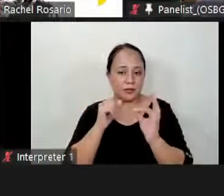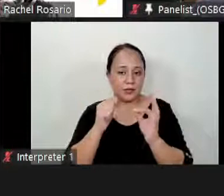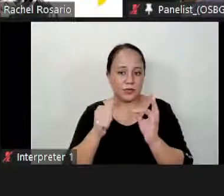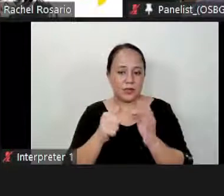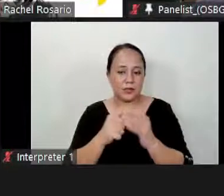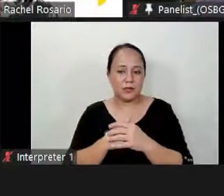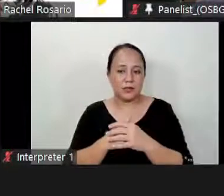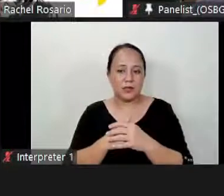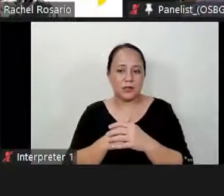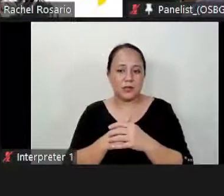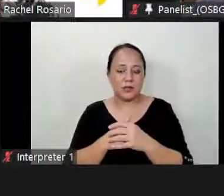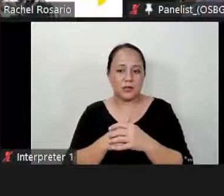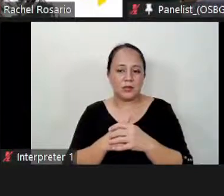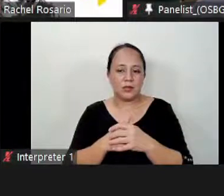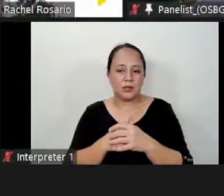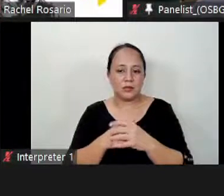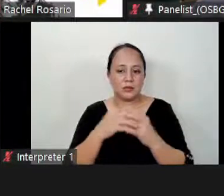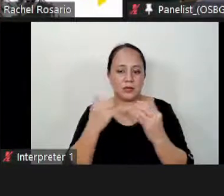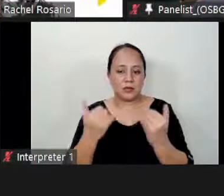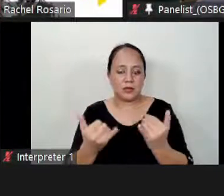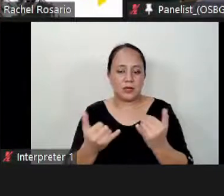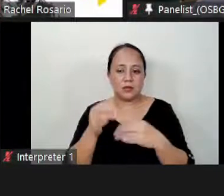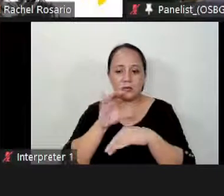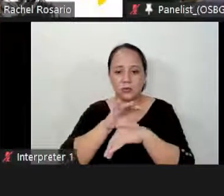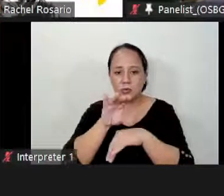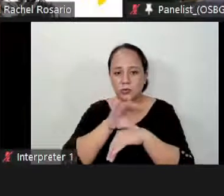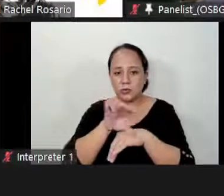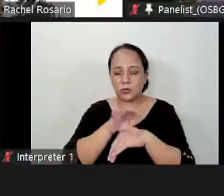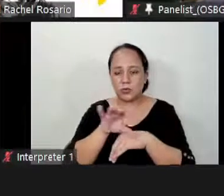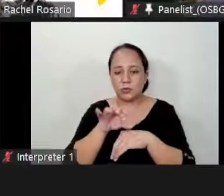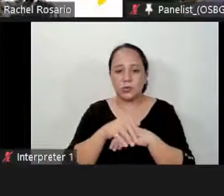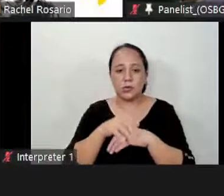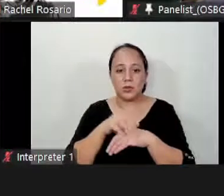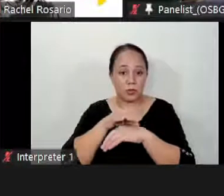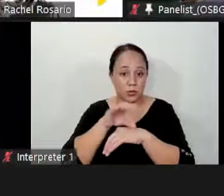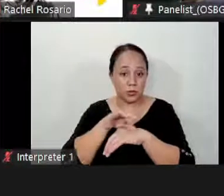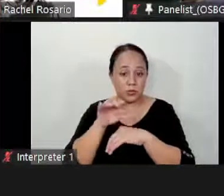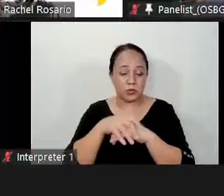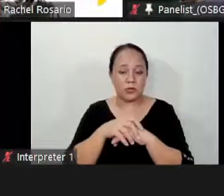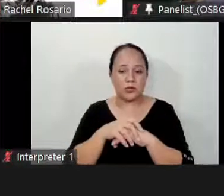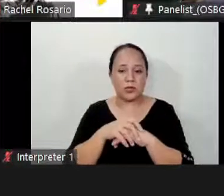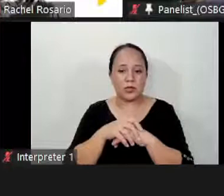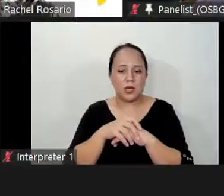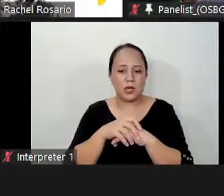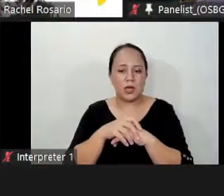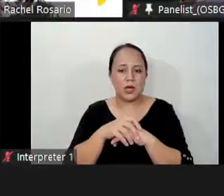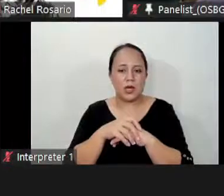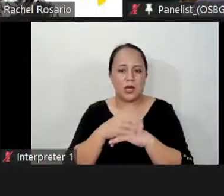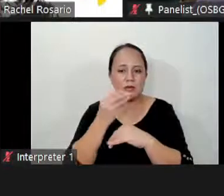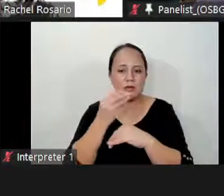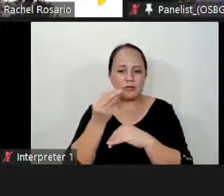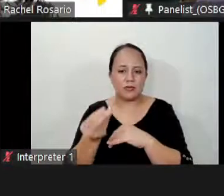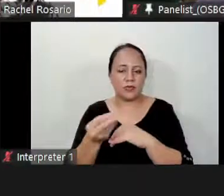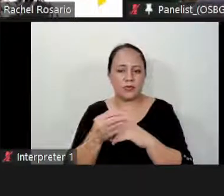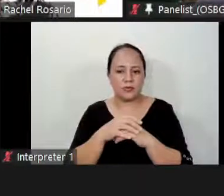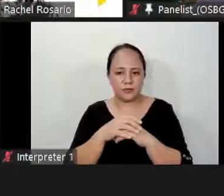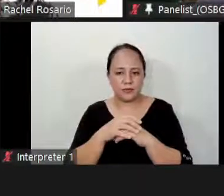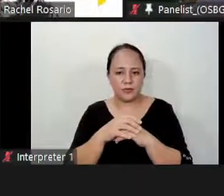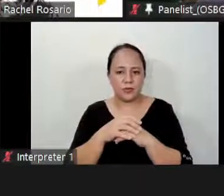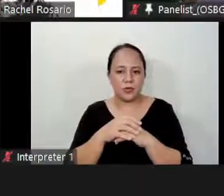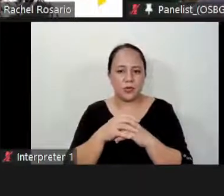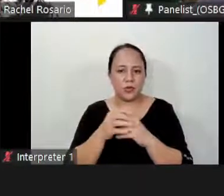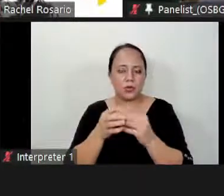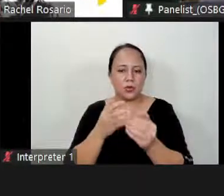talaga yan. Like right now in Consulta, we have very minimal, though we are almost